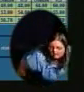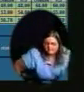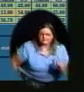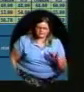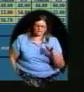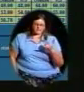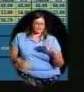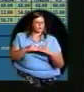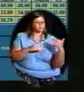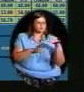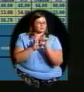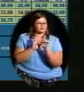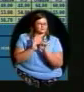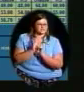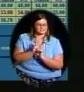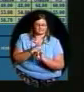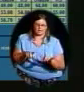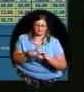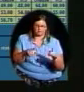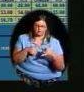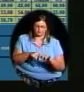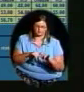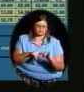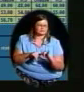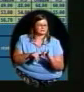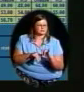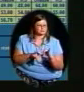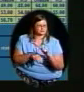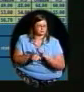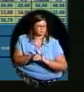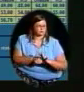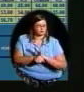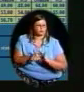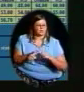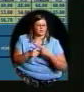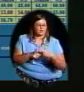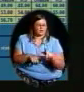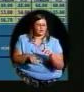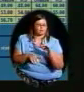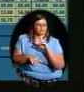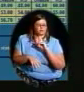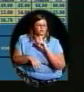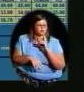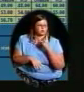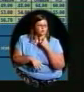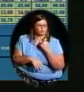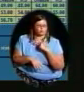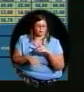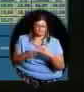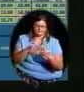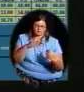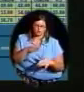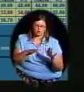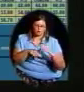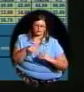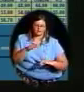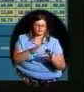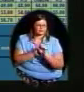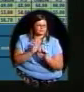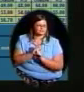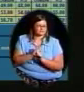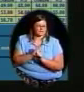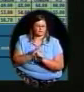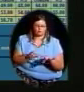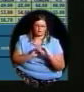at 5 points. We were still within the range. And red would be that we were lower than the state, more than 5 points. We didn't